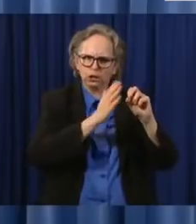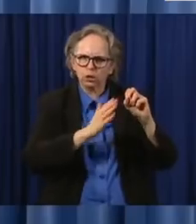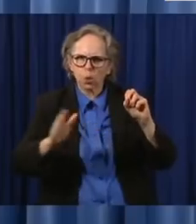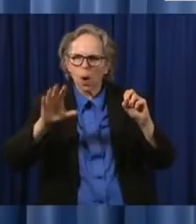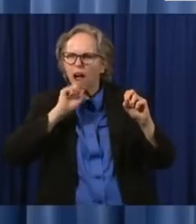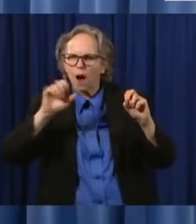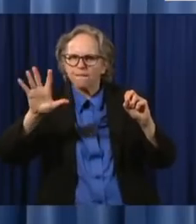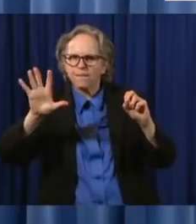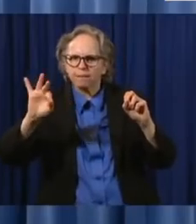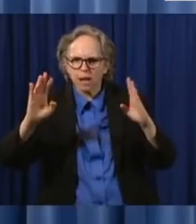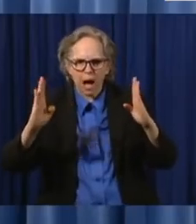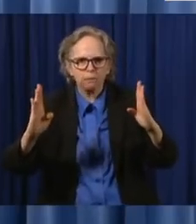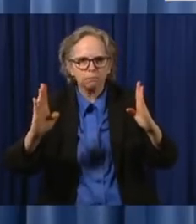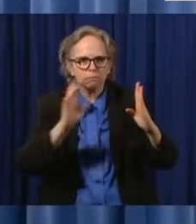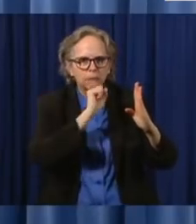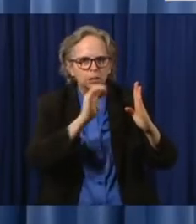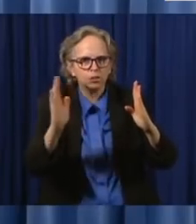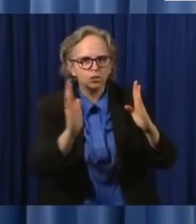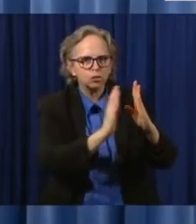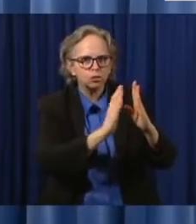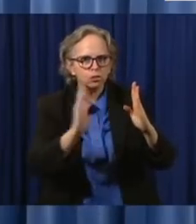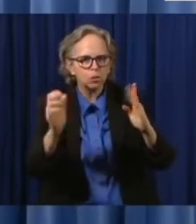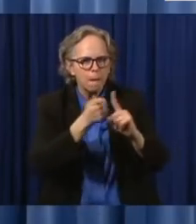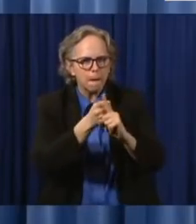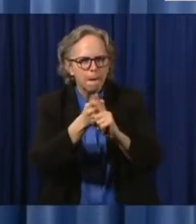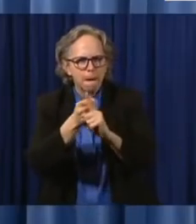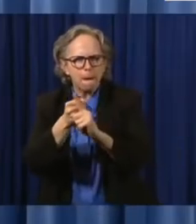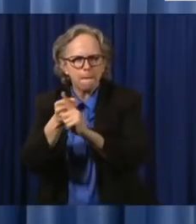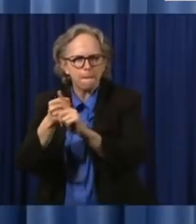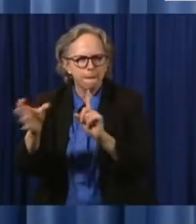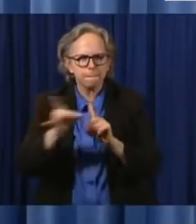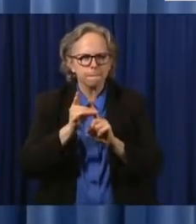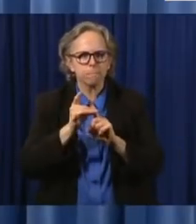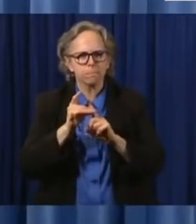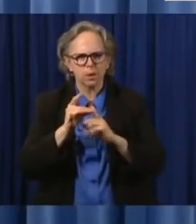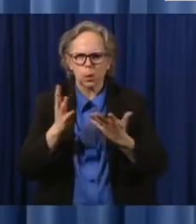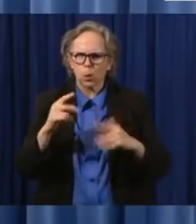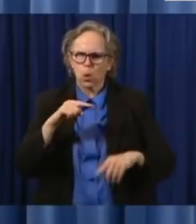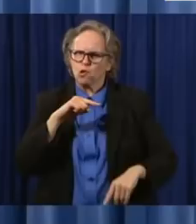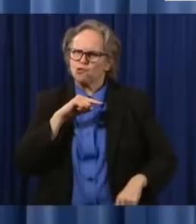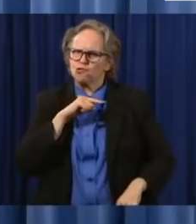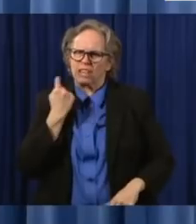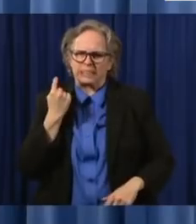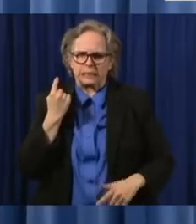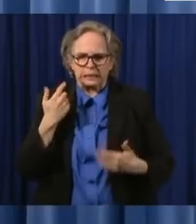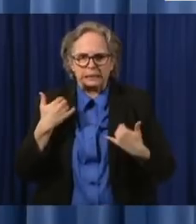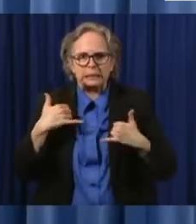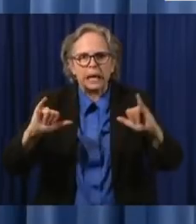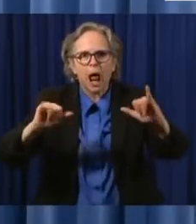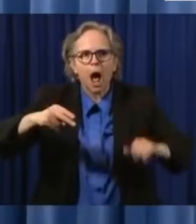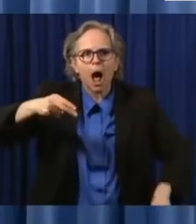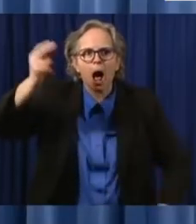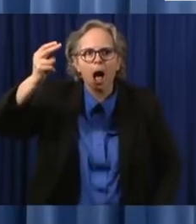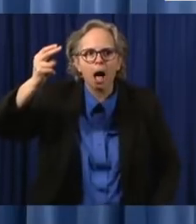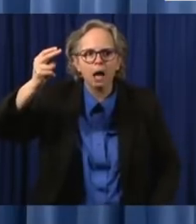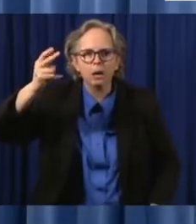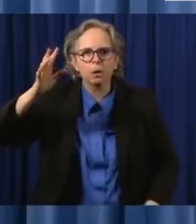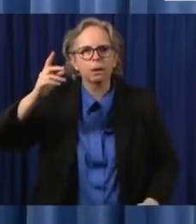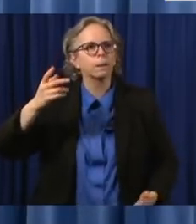risk to the health of all Ohioans does remain high, and we must protect each other. We owe it to each other.